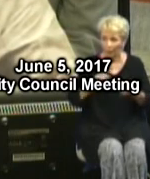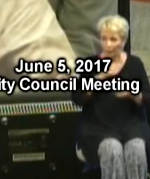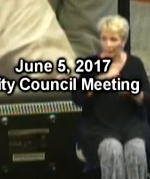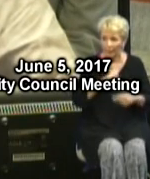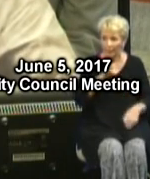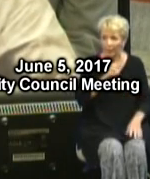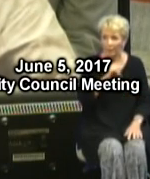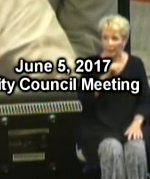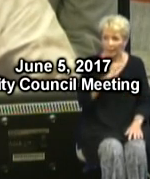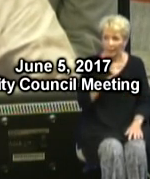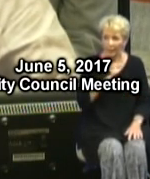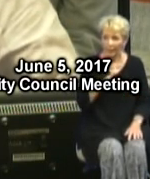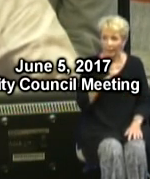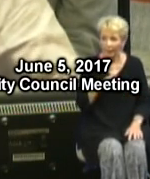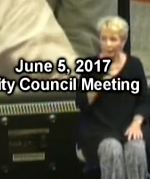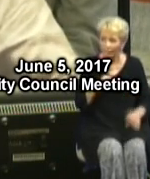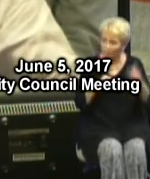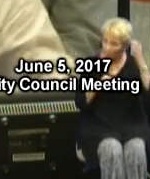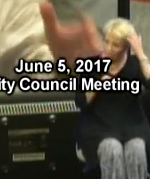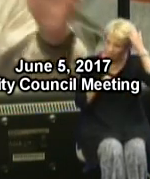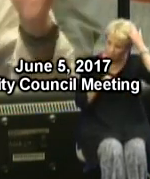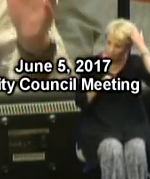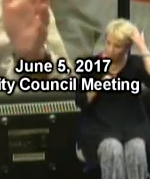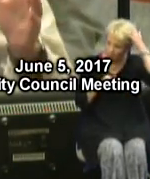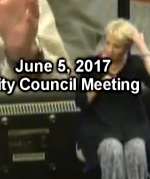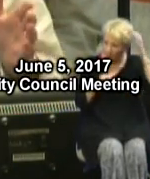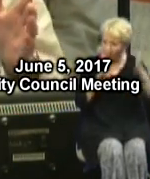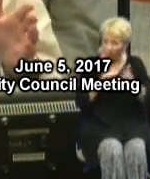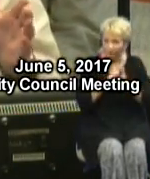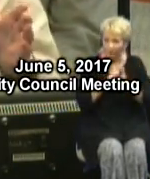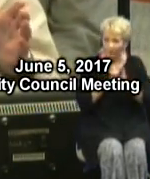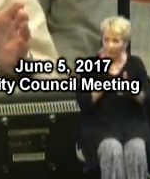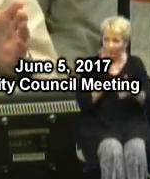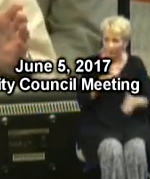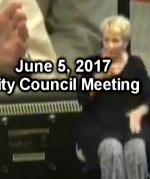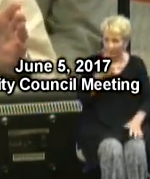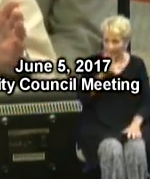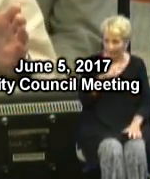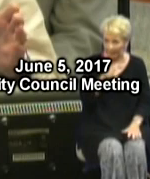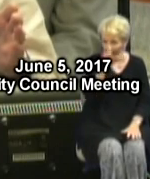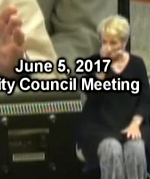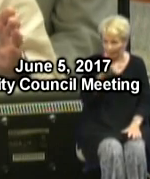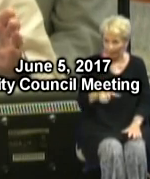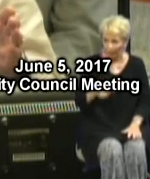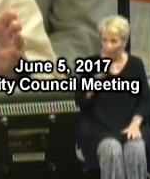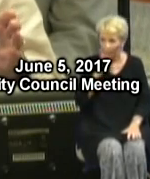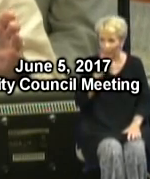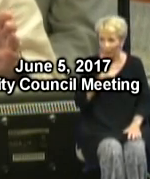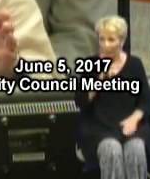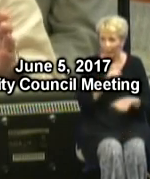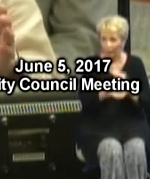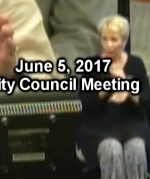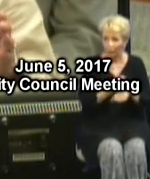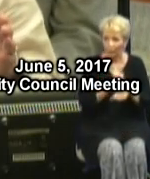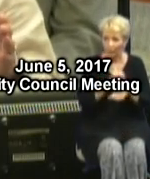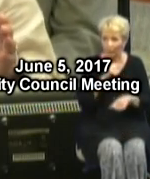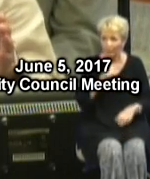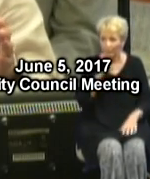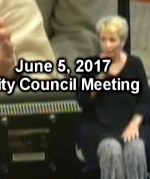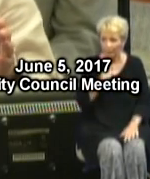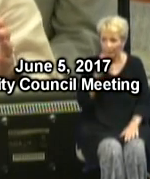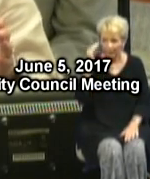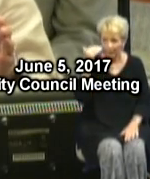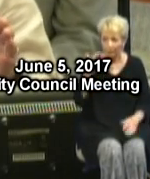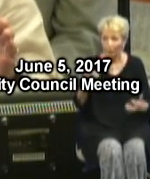MID, and this gap that would otherwise be industrial does not seem